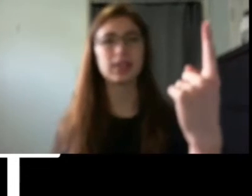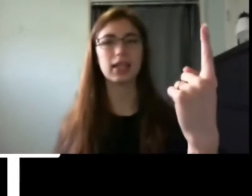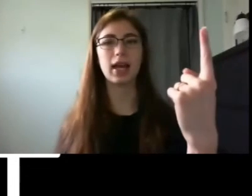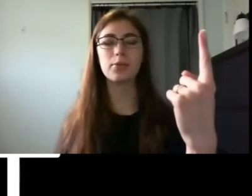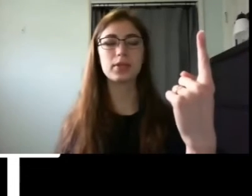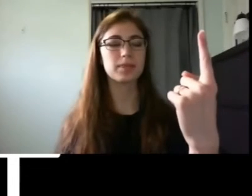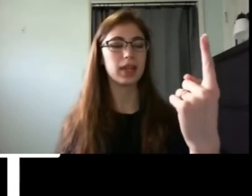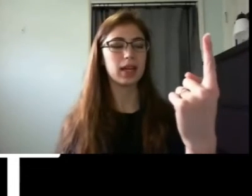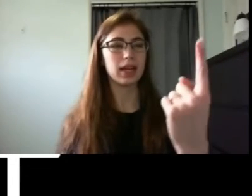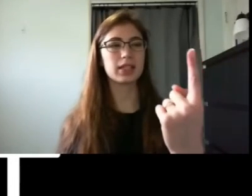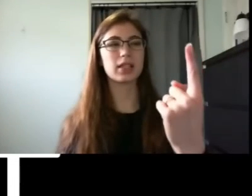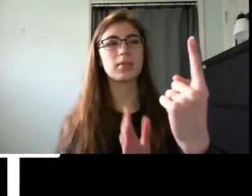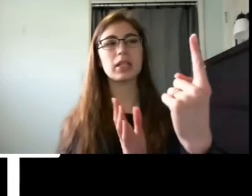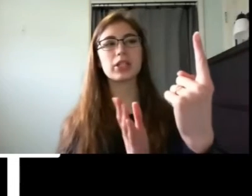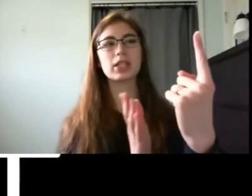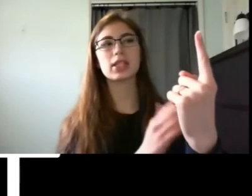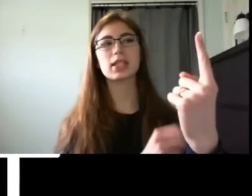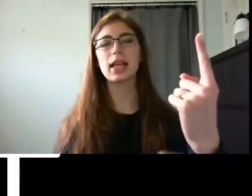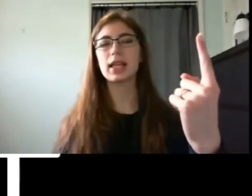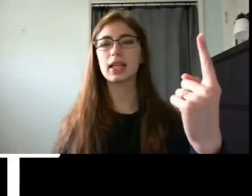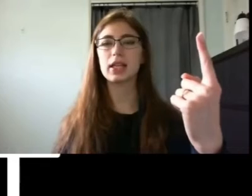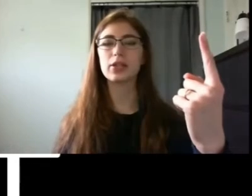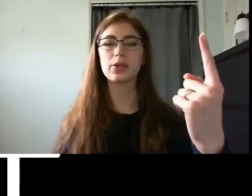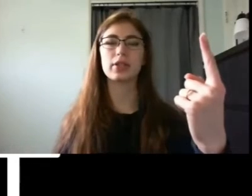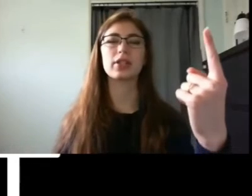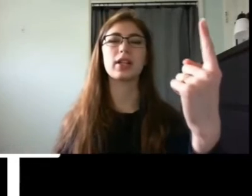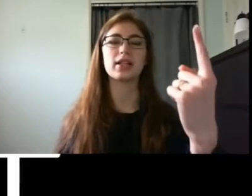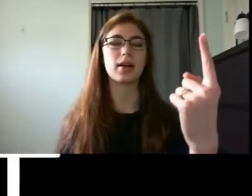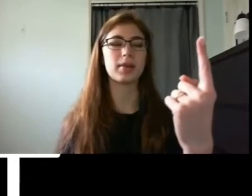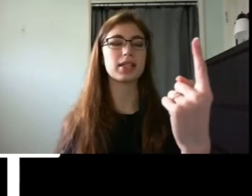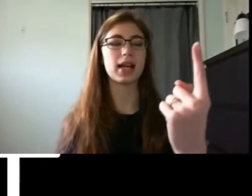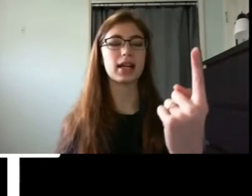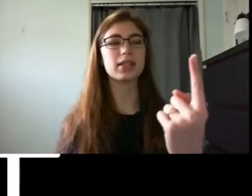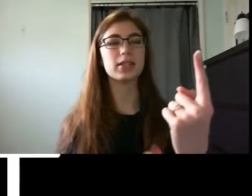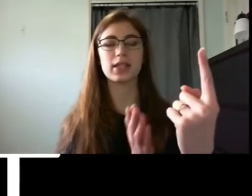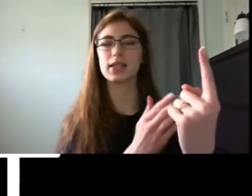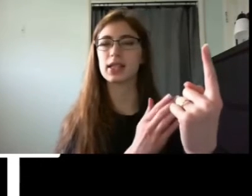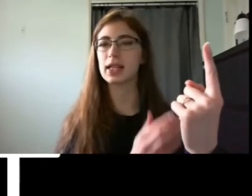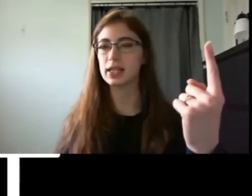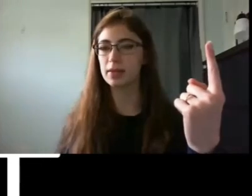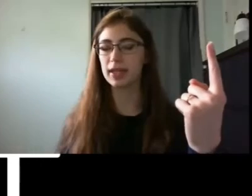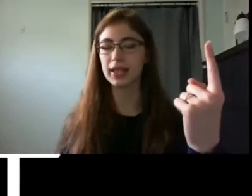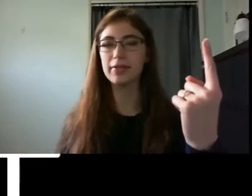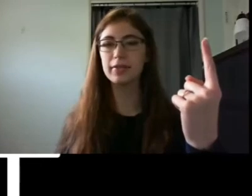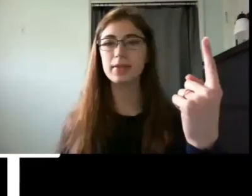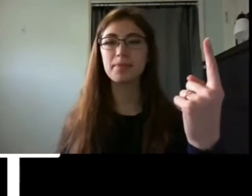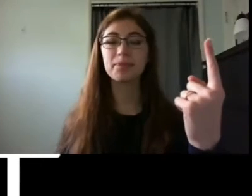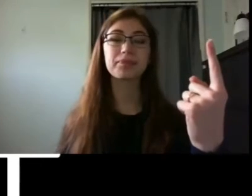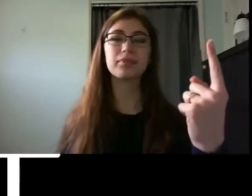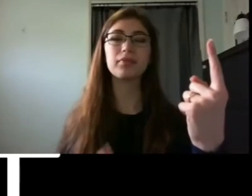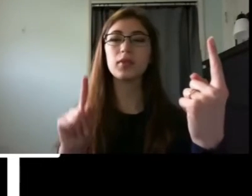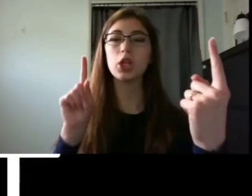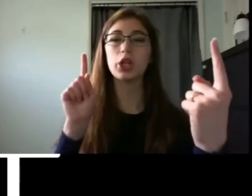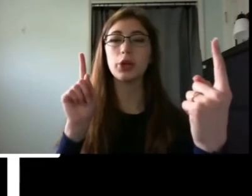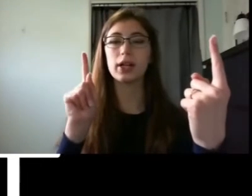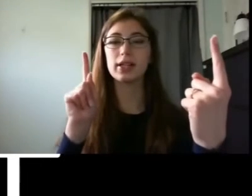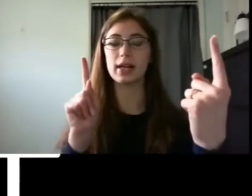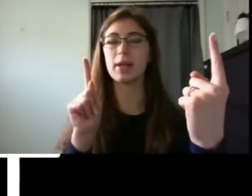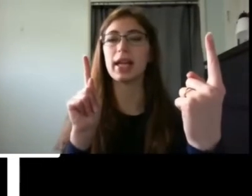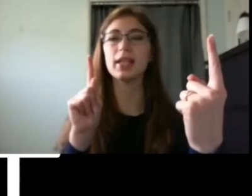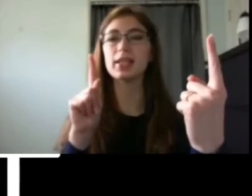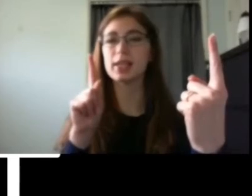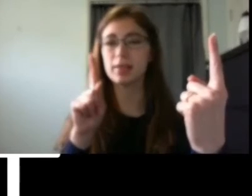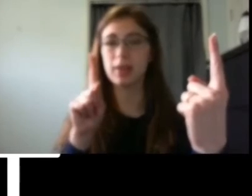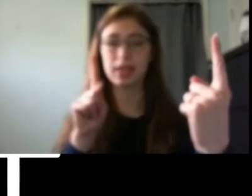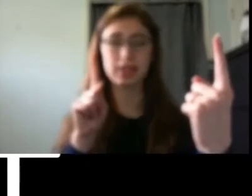is facing out. And it's going to be just slightly towards your non-dominant side. So this is slightly to my left. Your